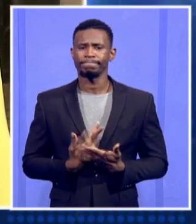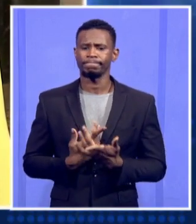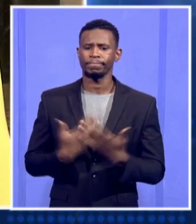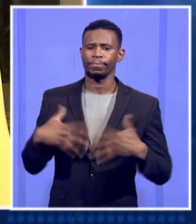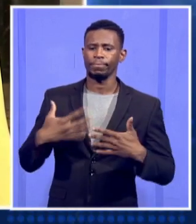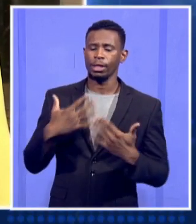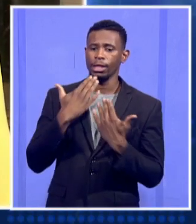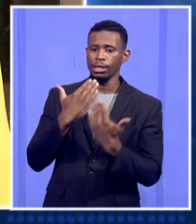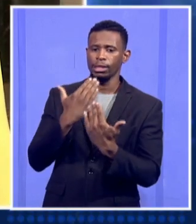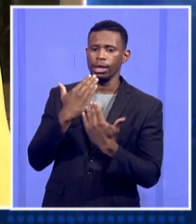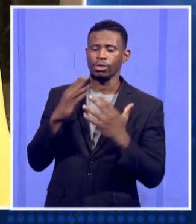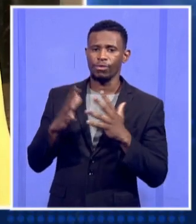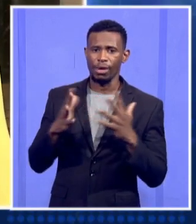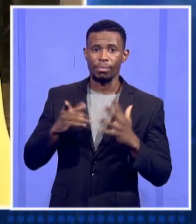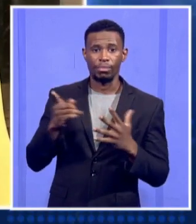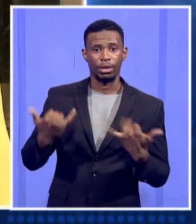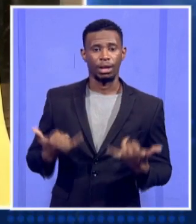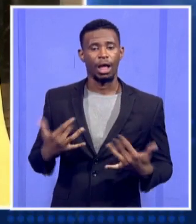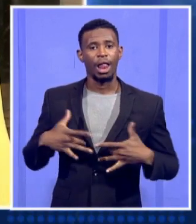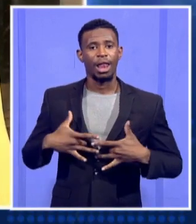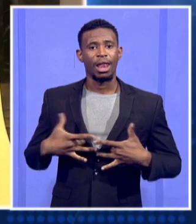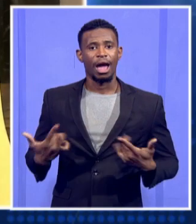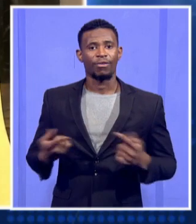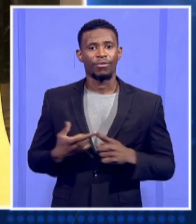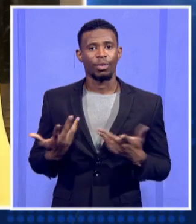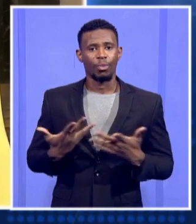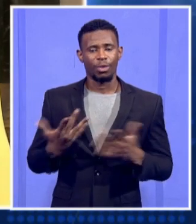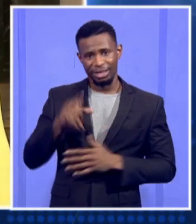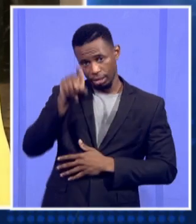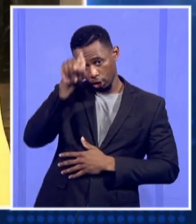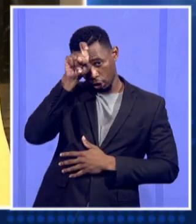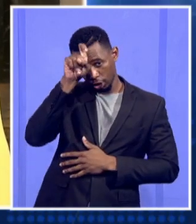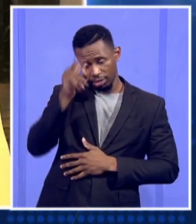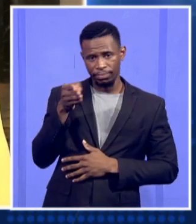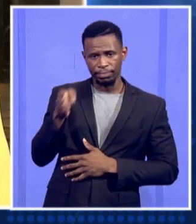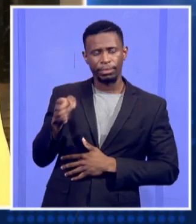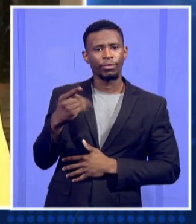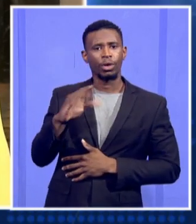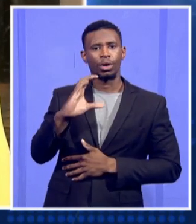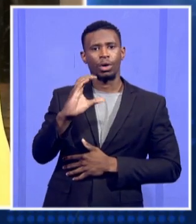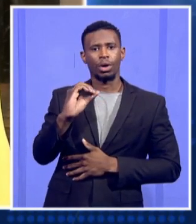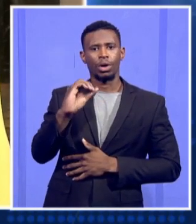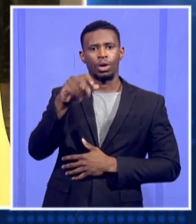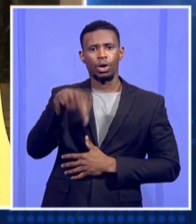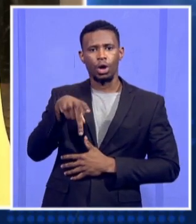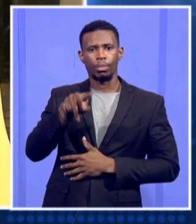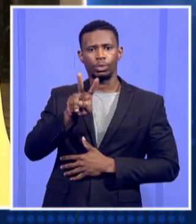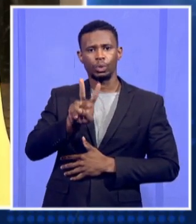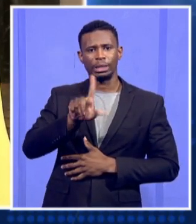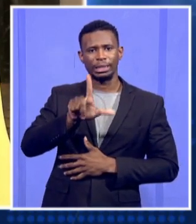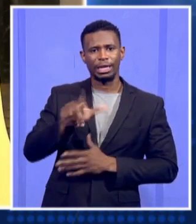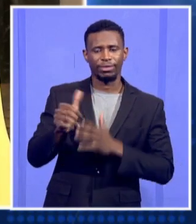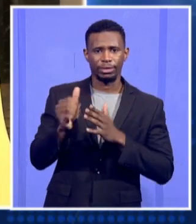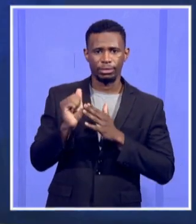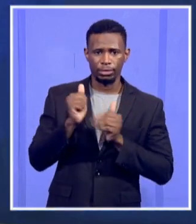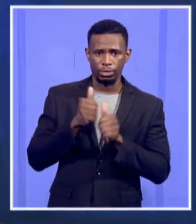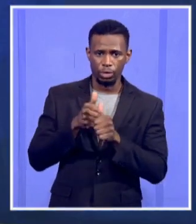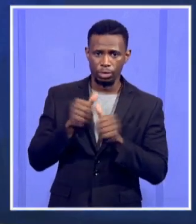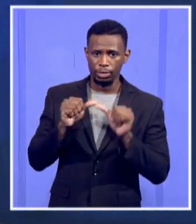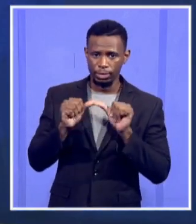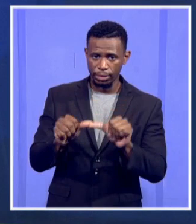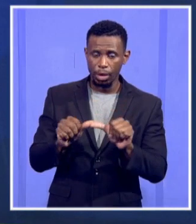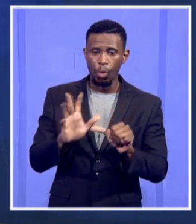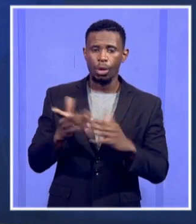you very much. Live to us from Sharm El Sheikh in Egypt. COP27 continues there. She'll continue to give us updates here